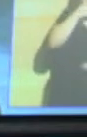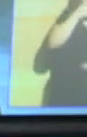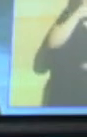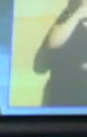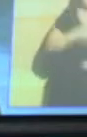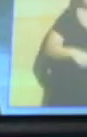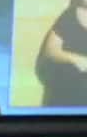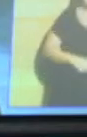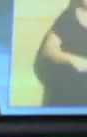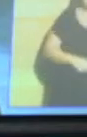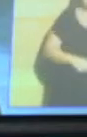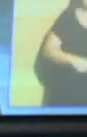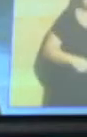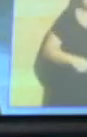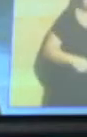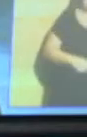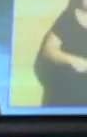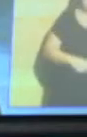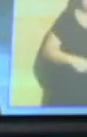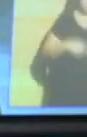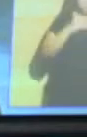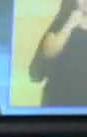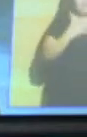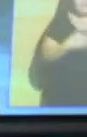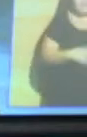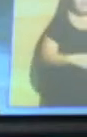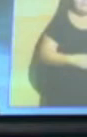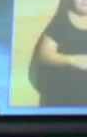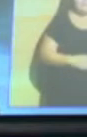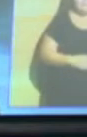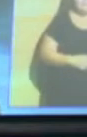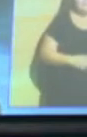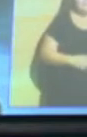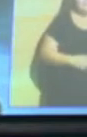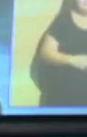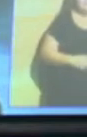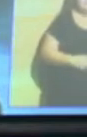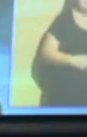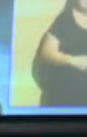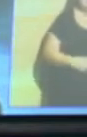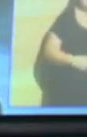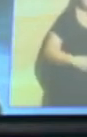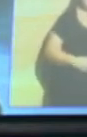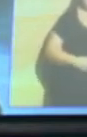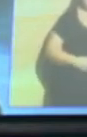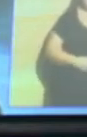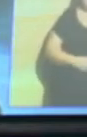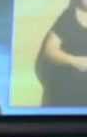Van Holsbeck. Did I pronounce that properly?